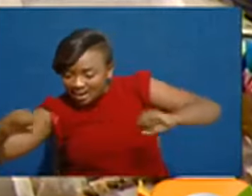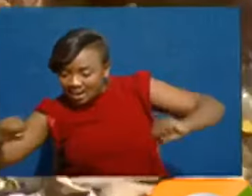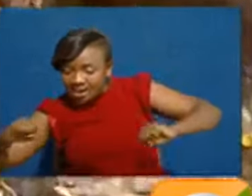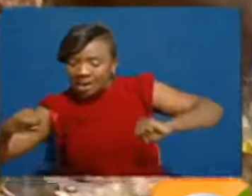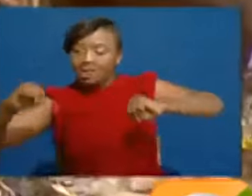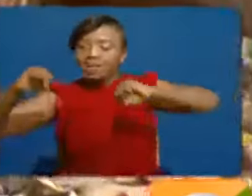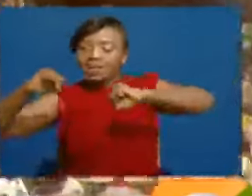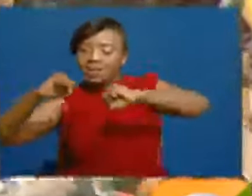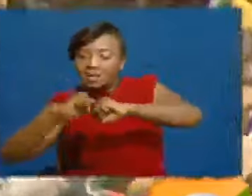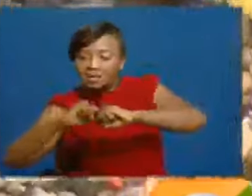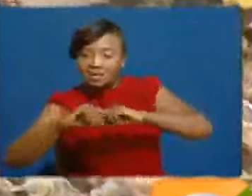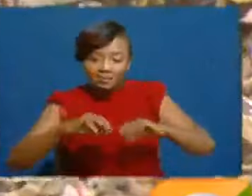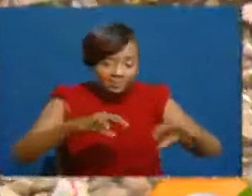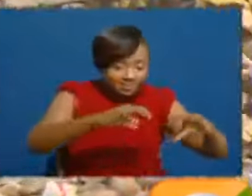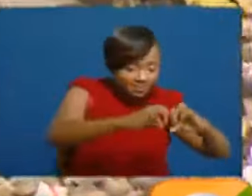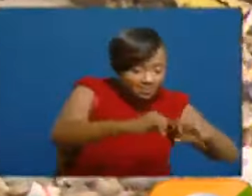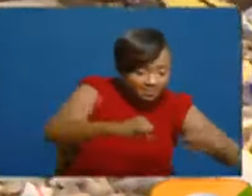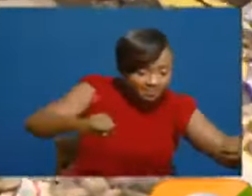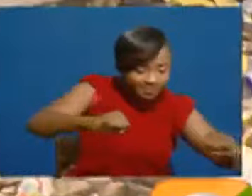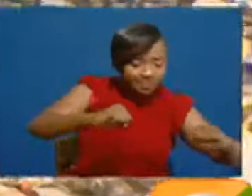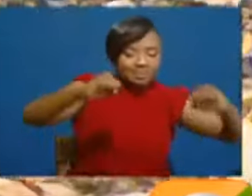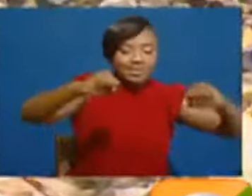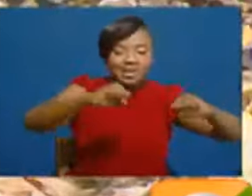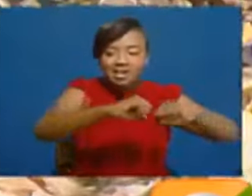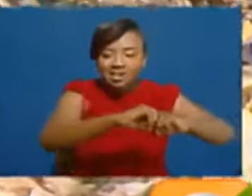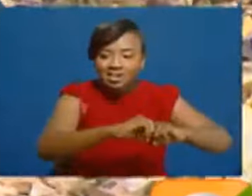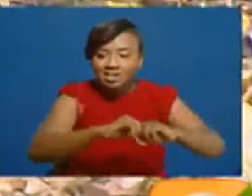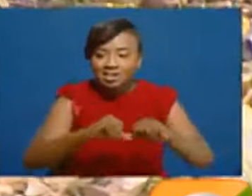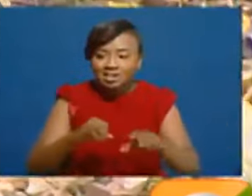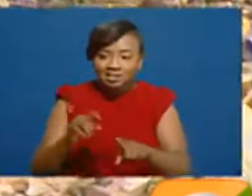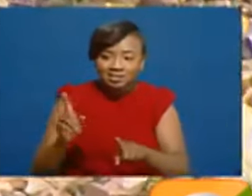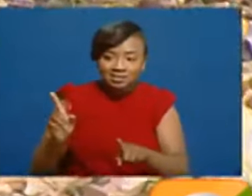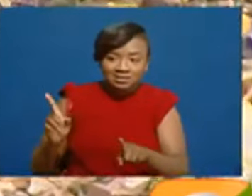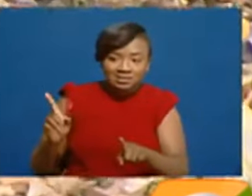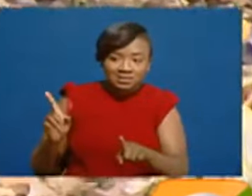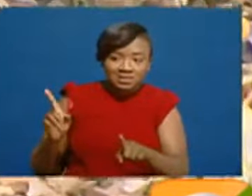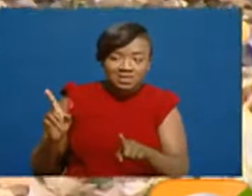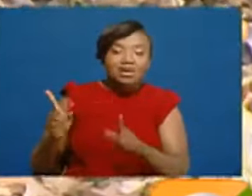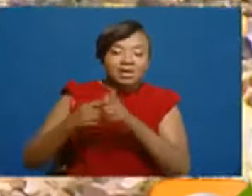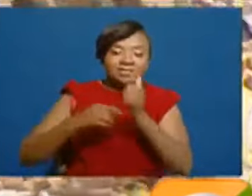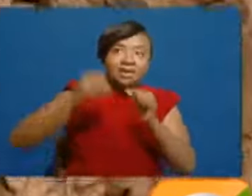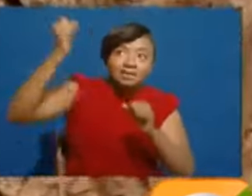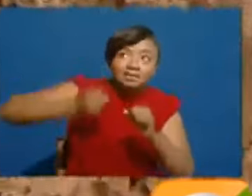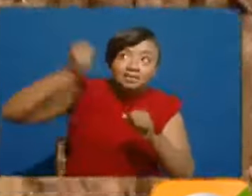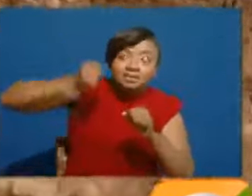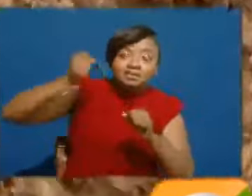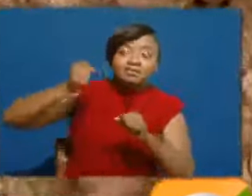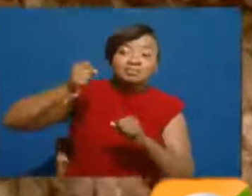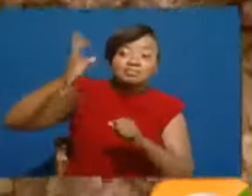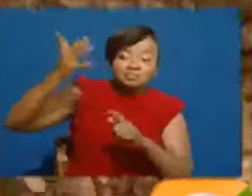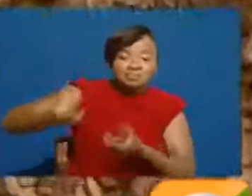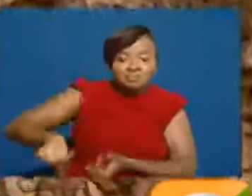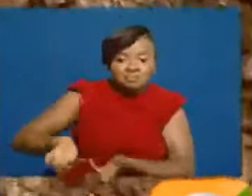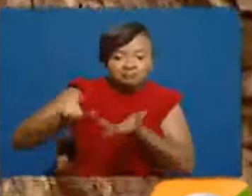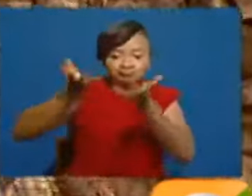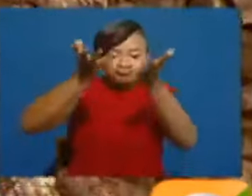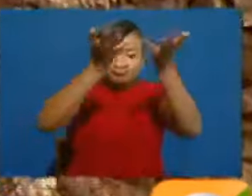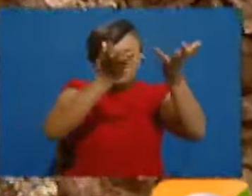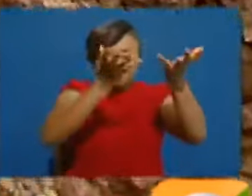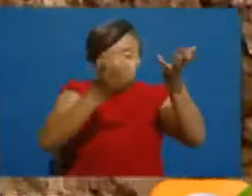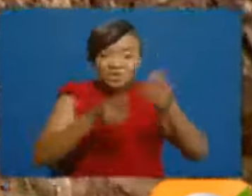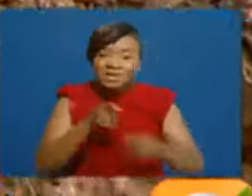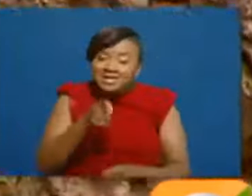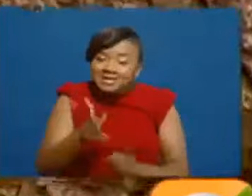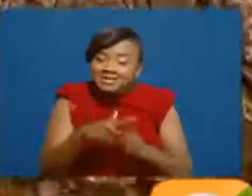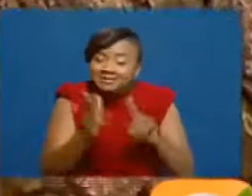quarry. Once he confirms their body parts, he ties the sack and signals his friends to lift it up. It all started with a distress call